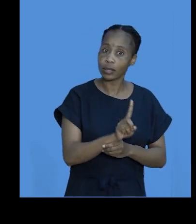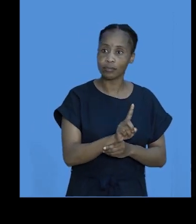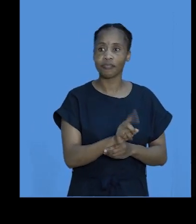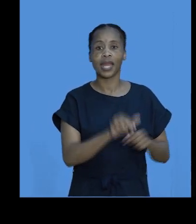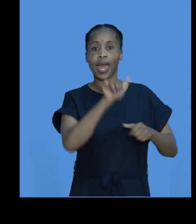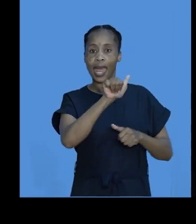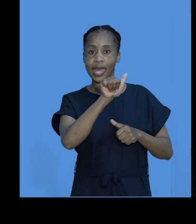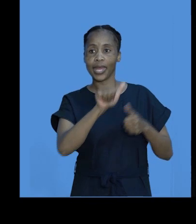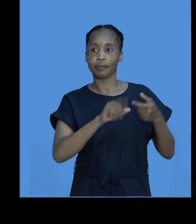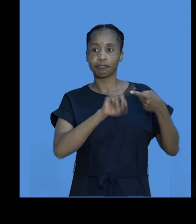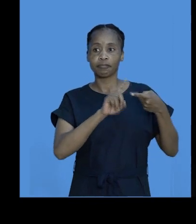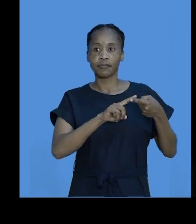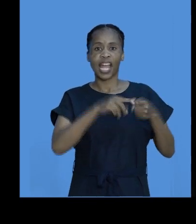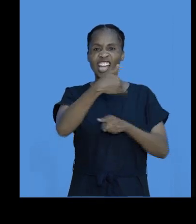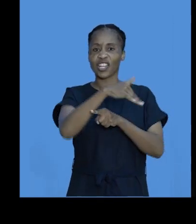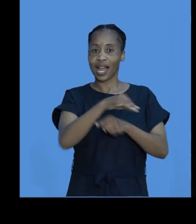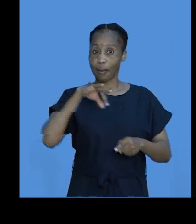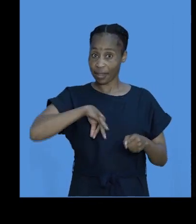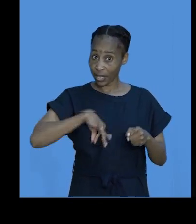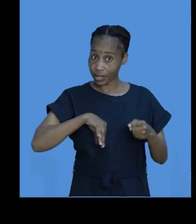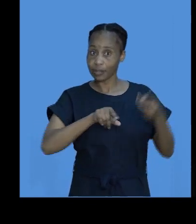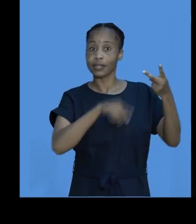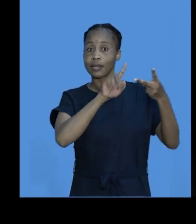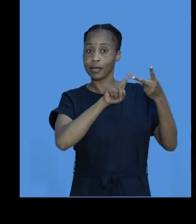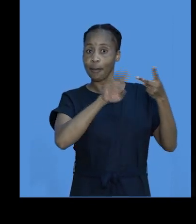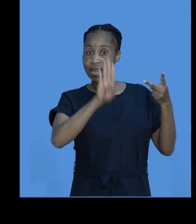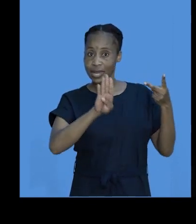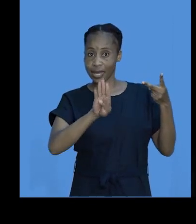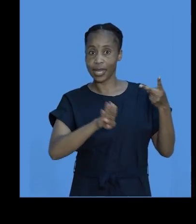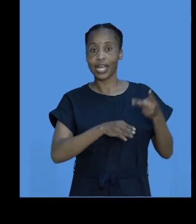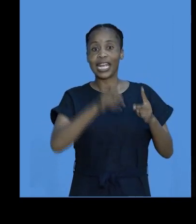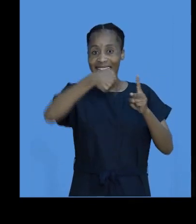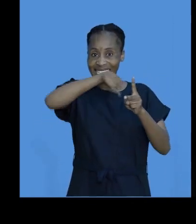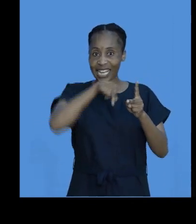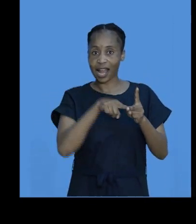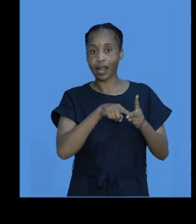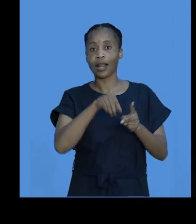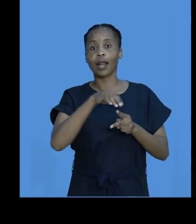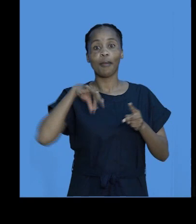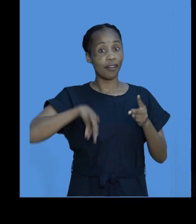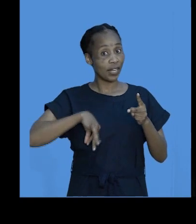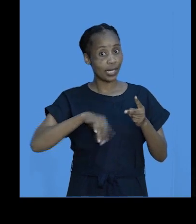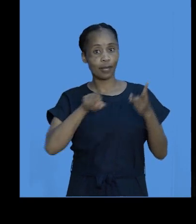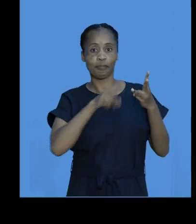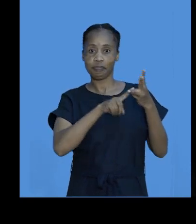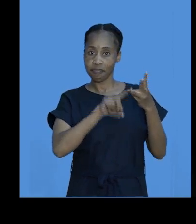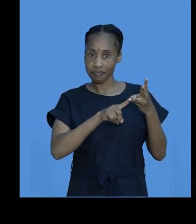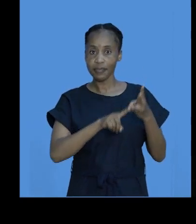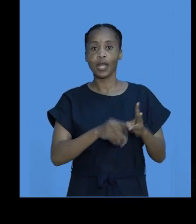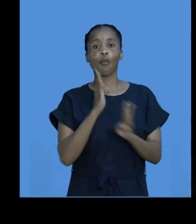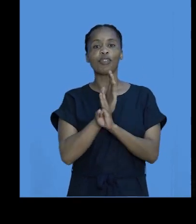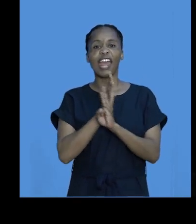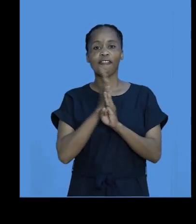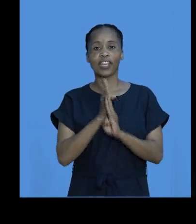of a private benefit and an external benefit. Right, B says an internal benefit. C says a